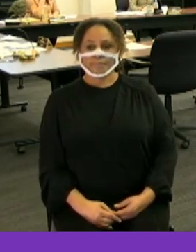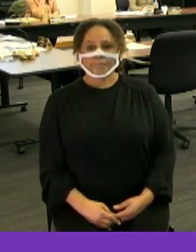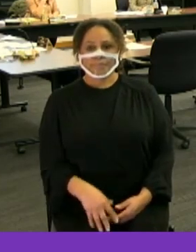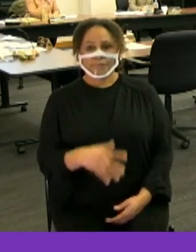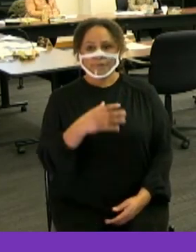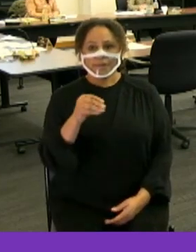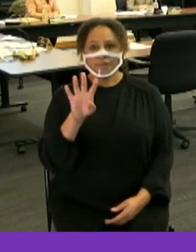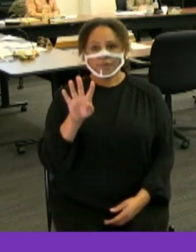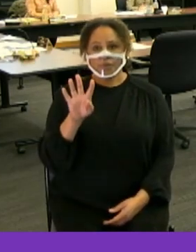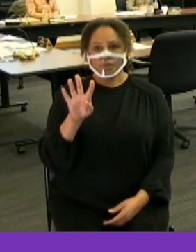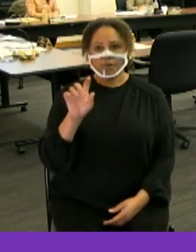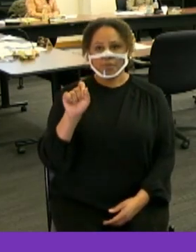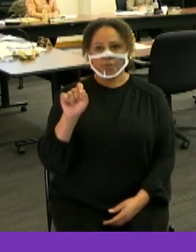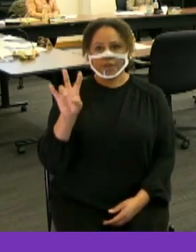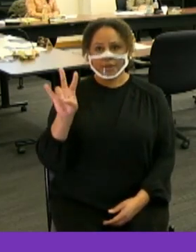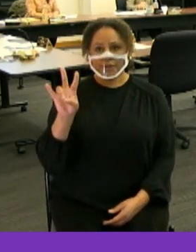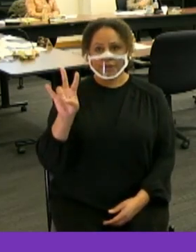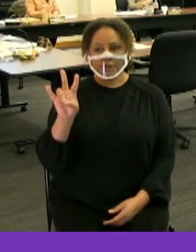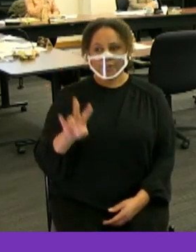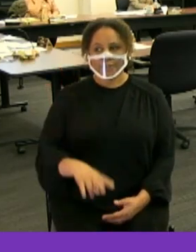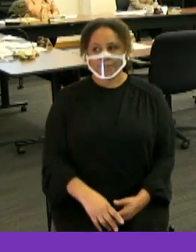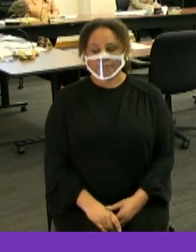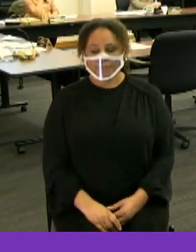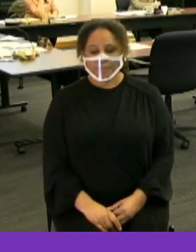And 4.7.